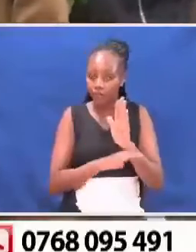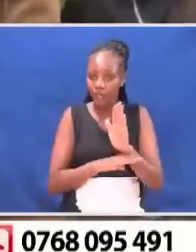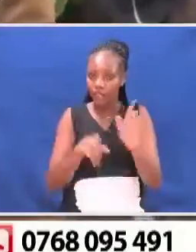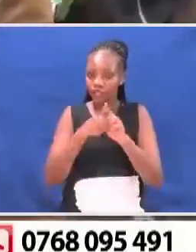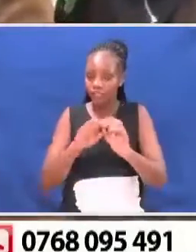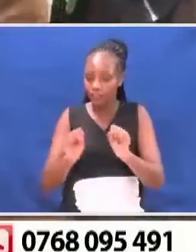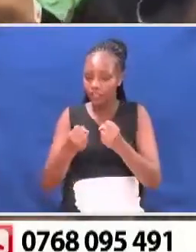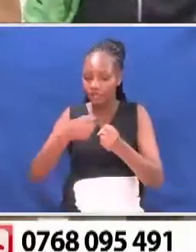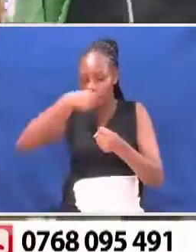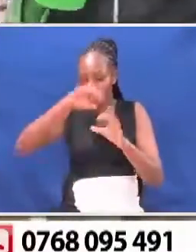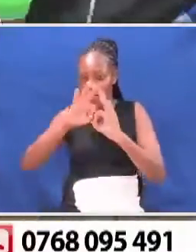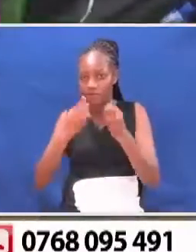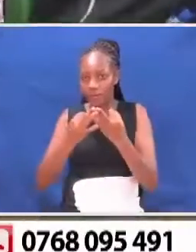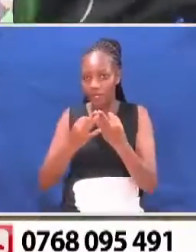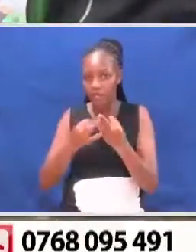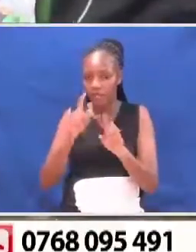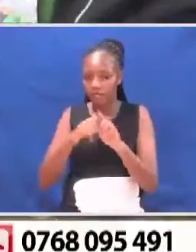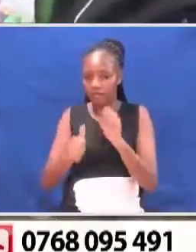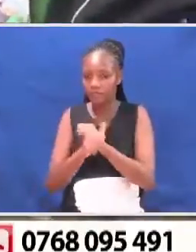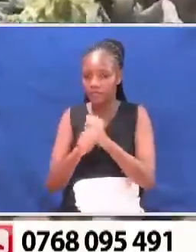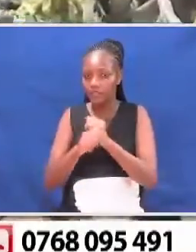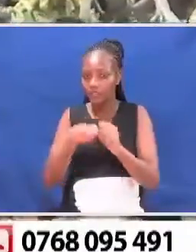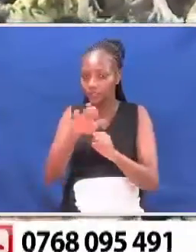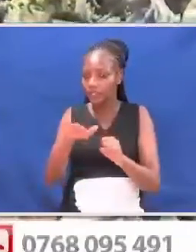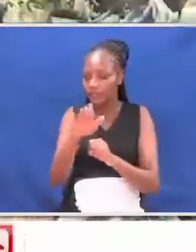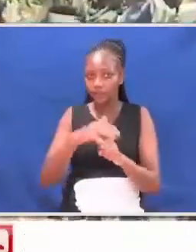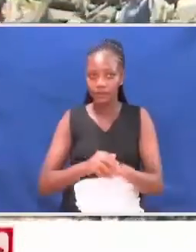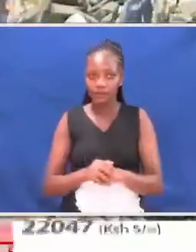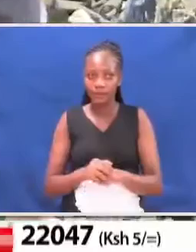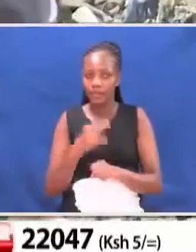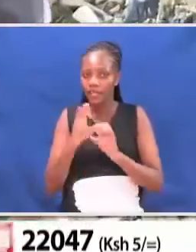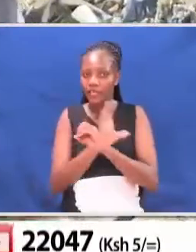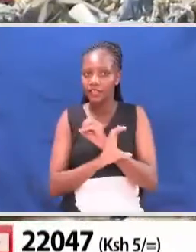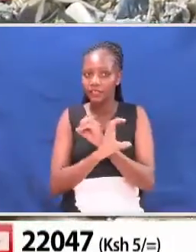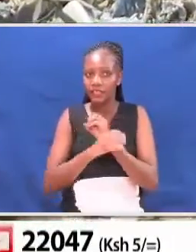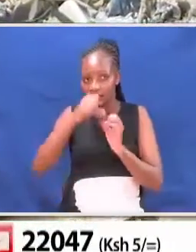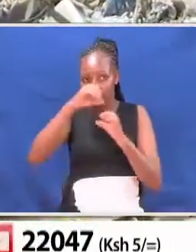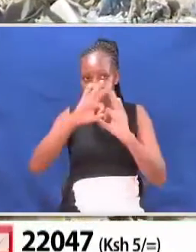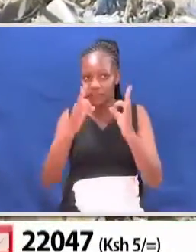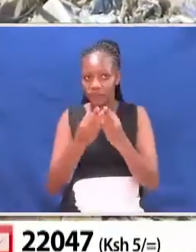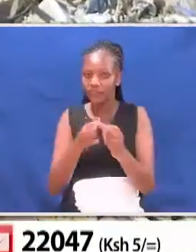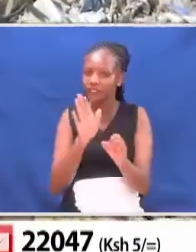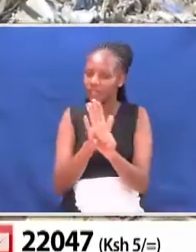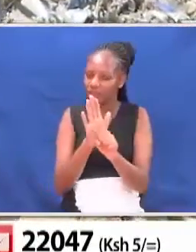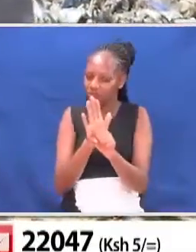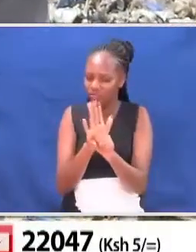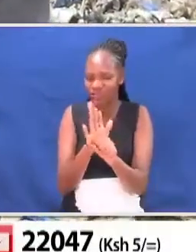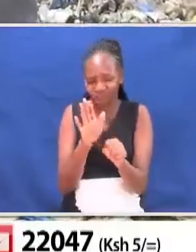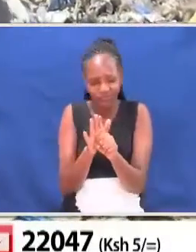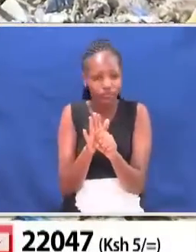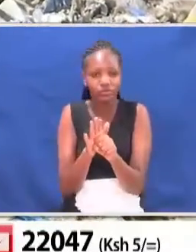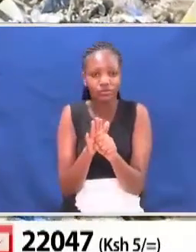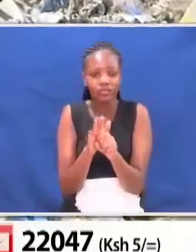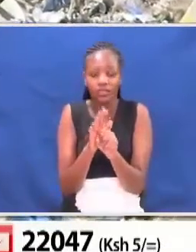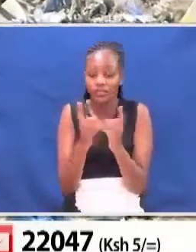street families from the dangerous dynamics of the streets. In a country where the street families' menace is rapidly worsening